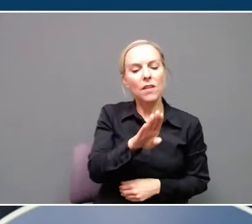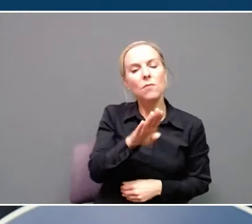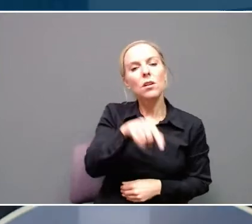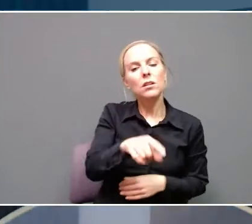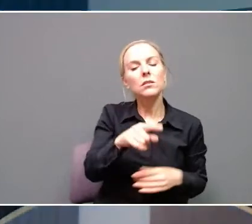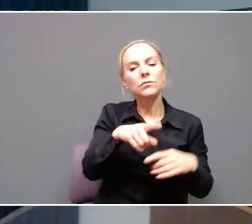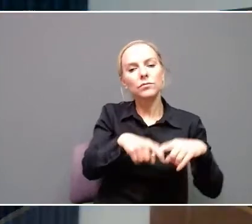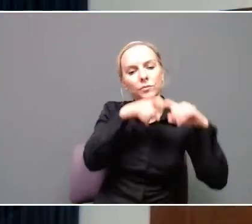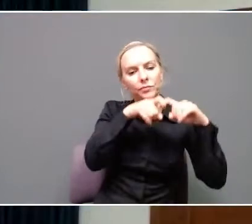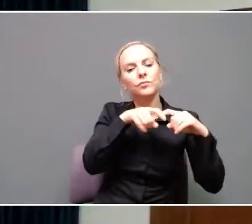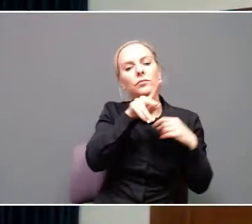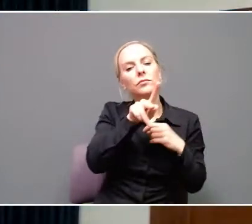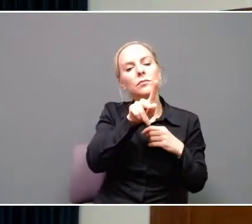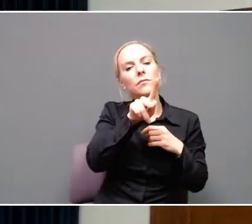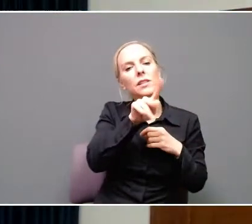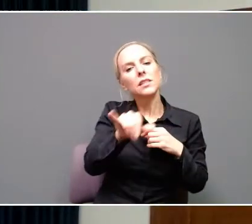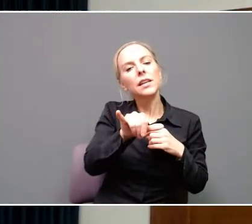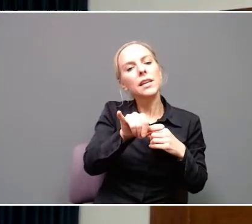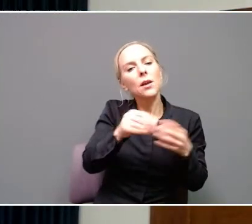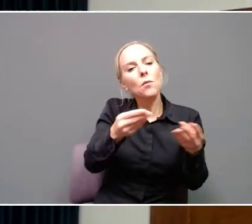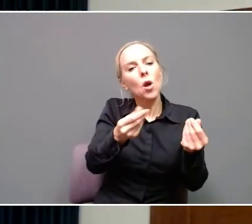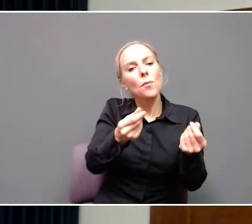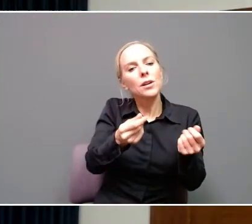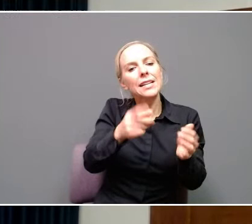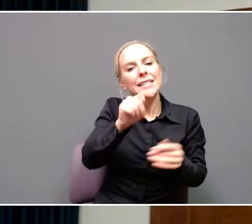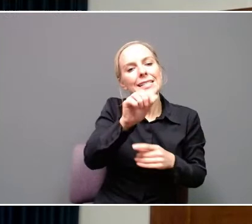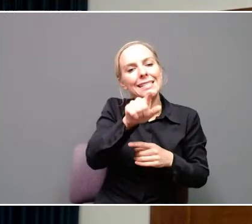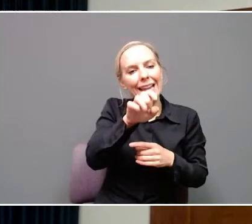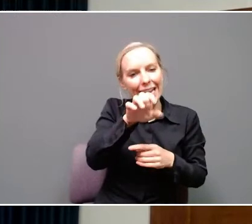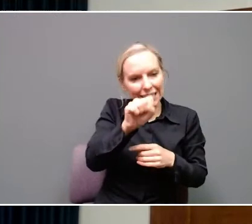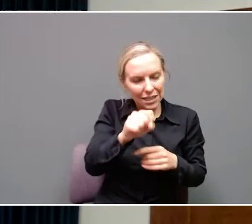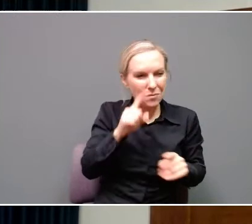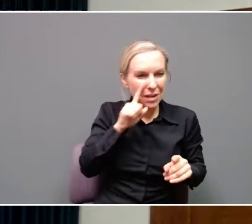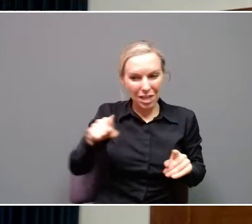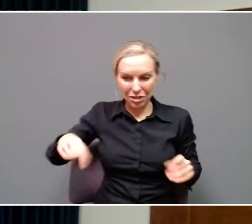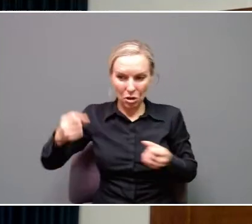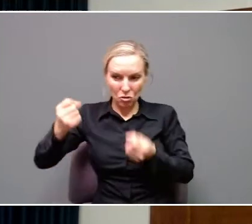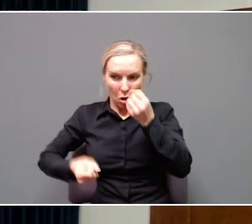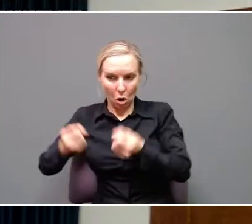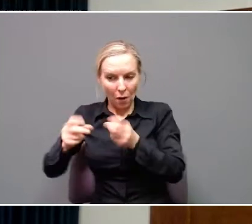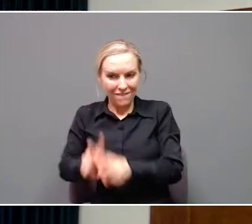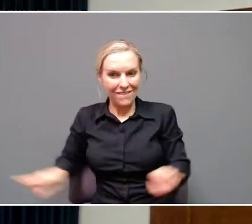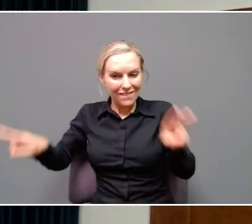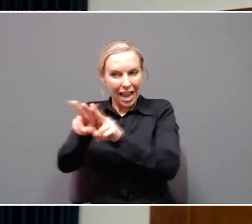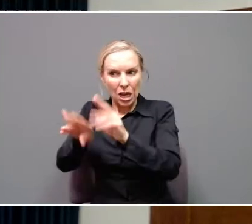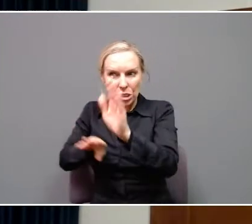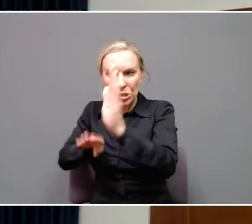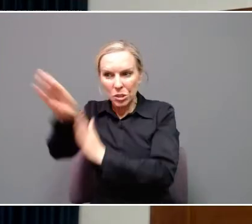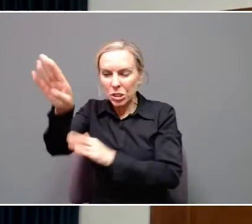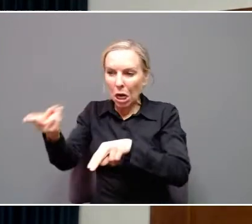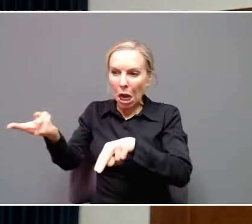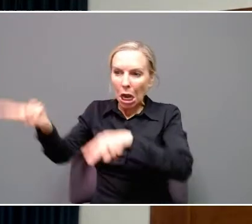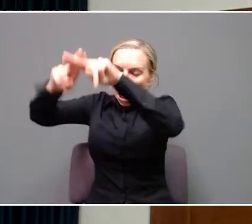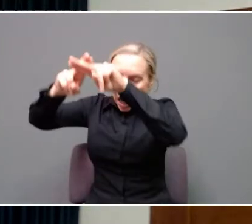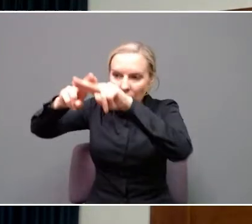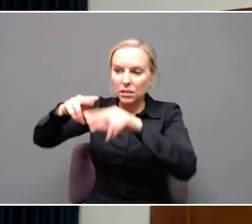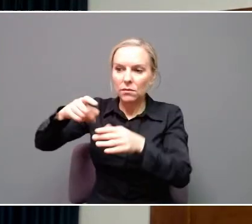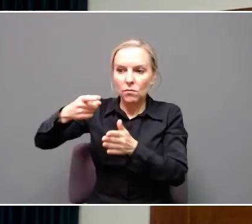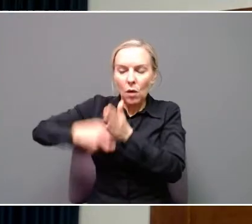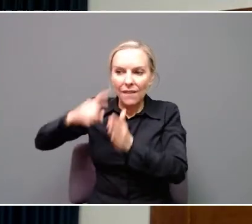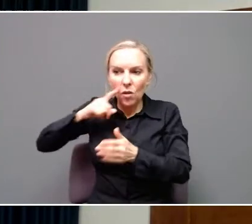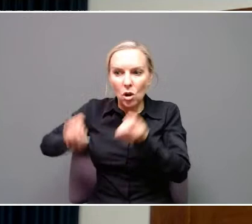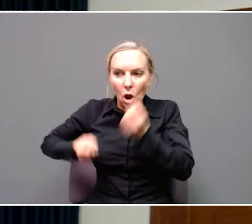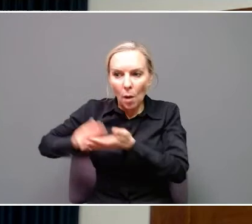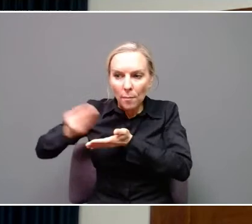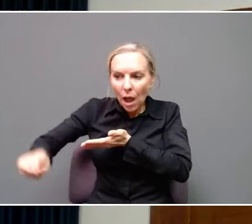vehicle property taxes that was a result of soaring car values. That's going to save Kentuckians $340 million. And remember,